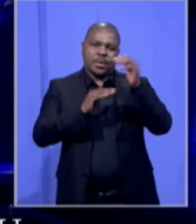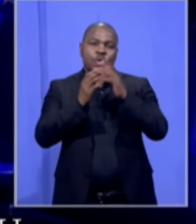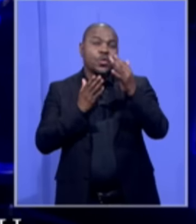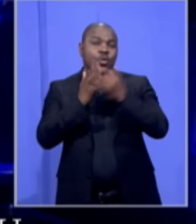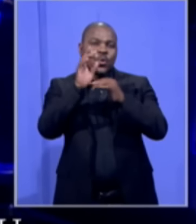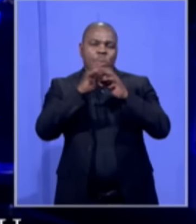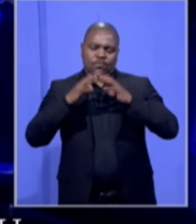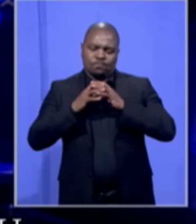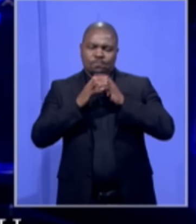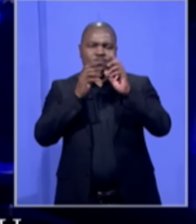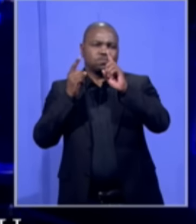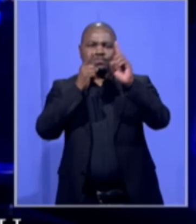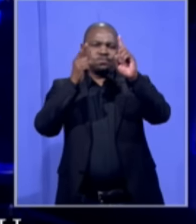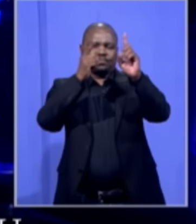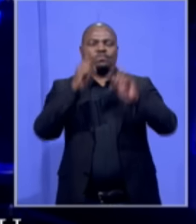and Sustainability.